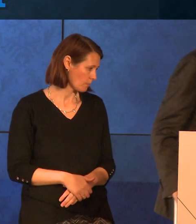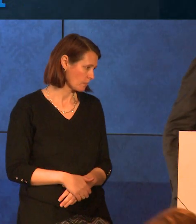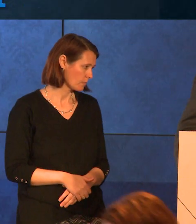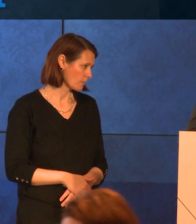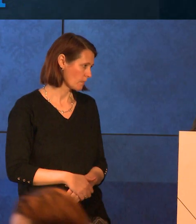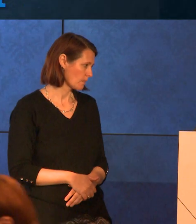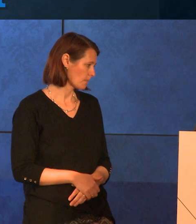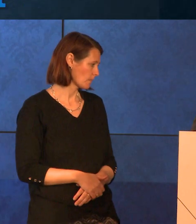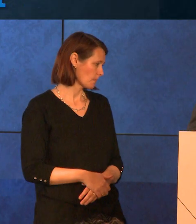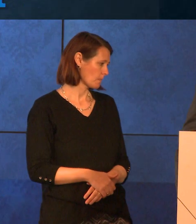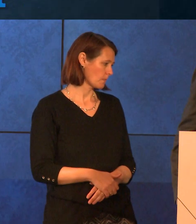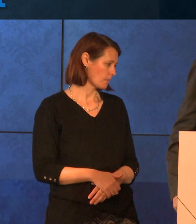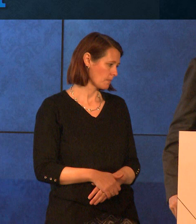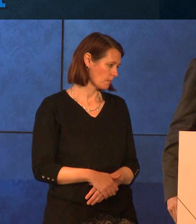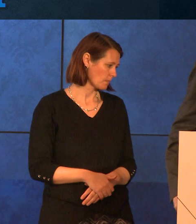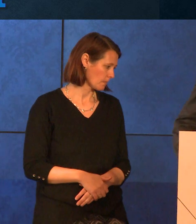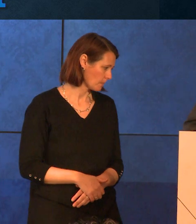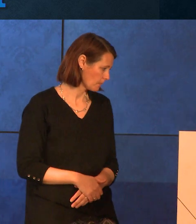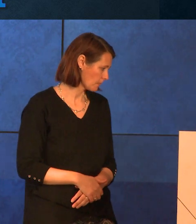That's your big, yep.